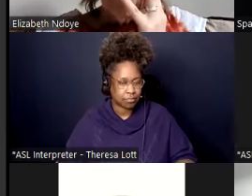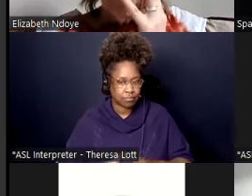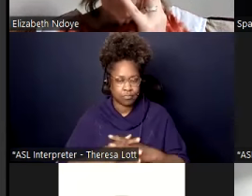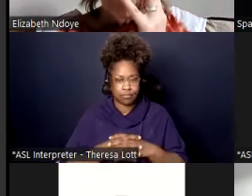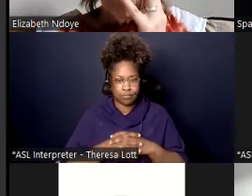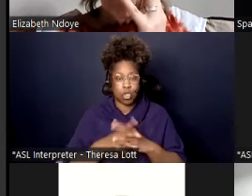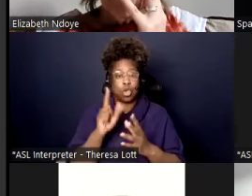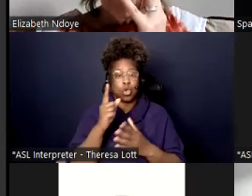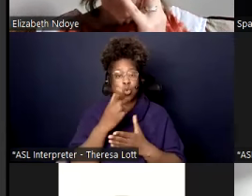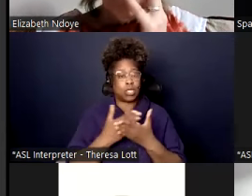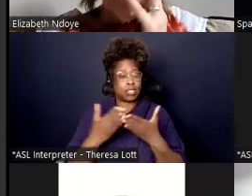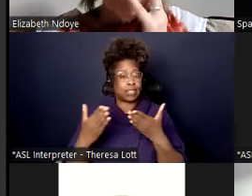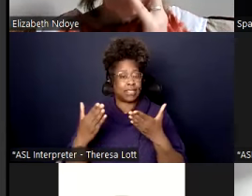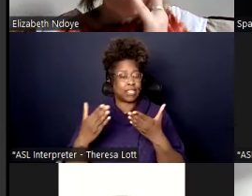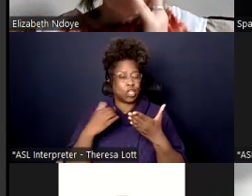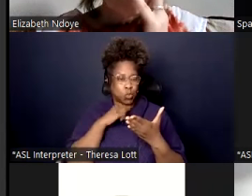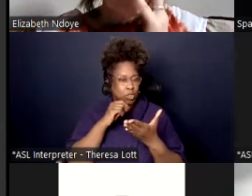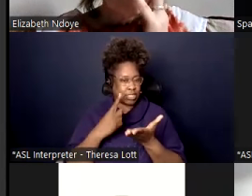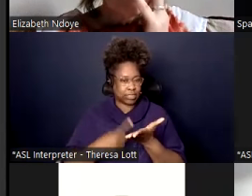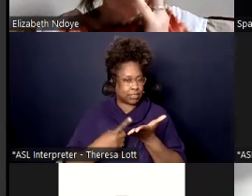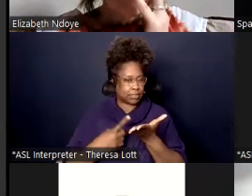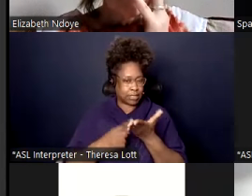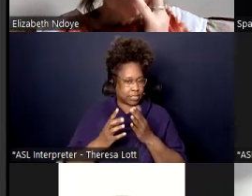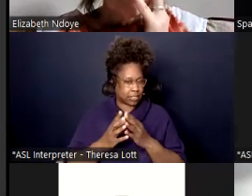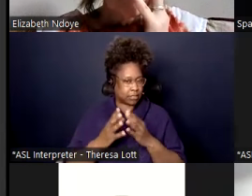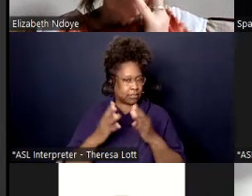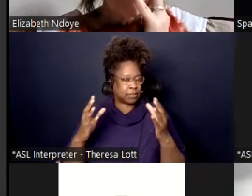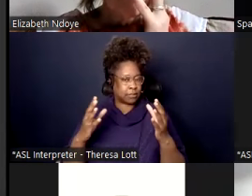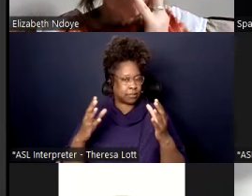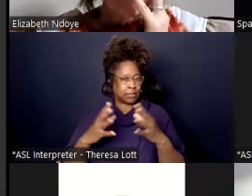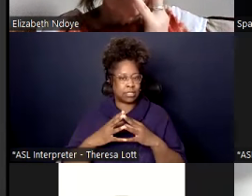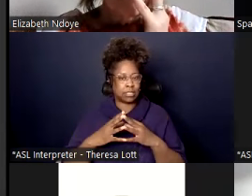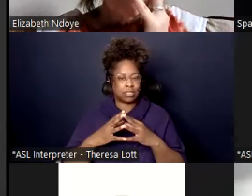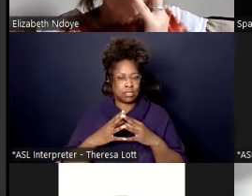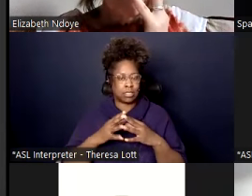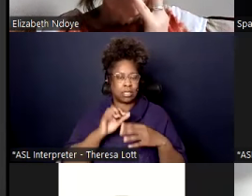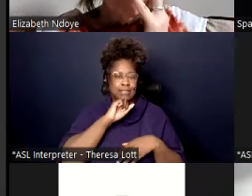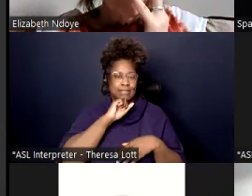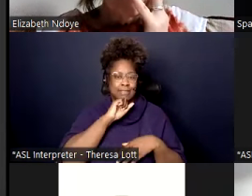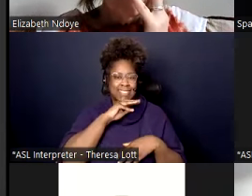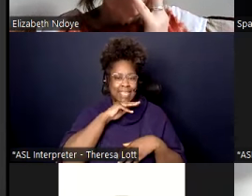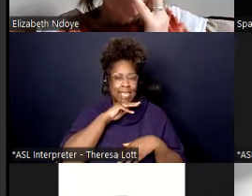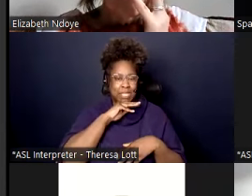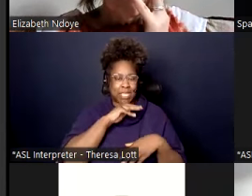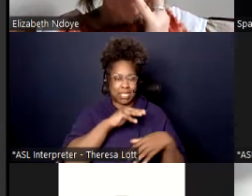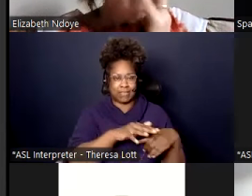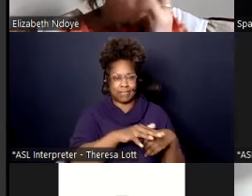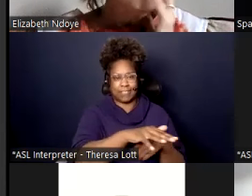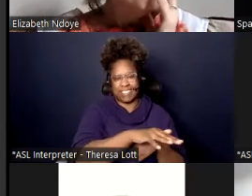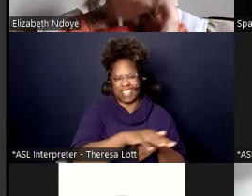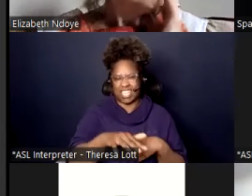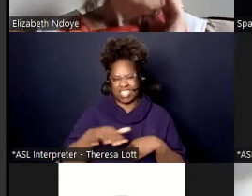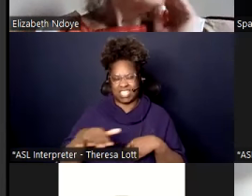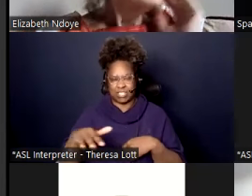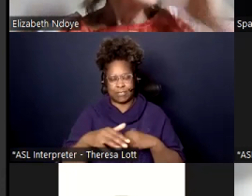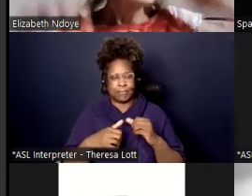One thing we didn't touch too much on was the contaminated sites. Something that we've